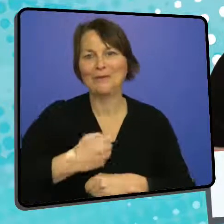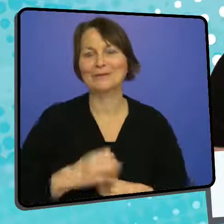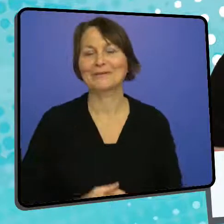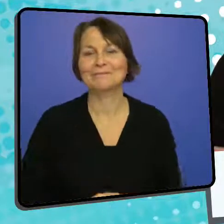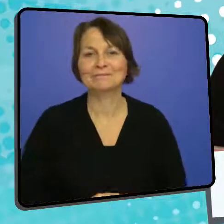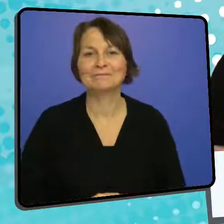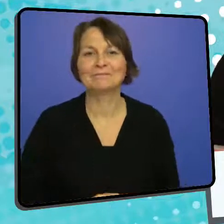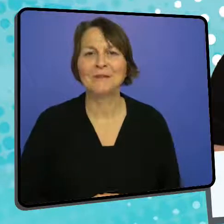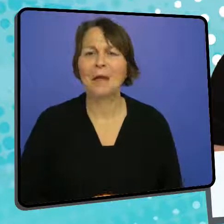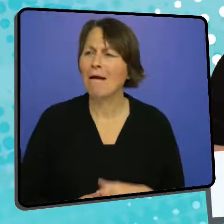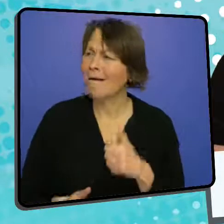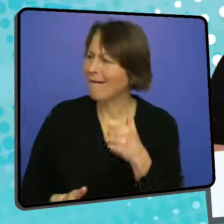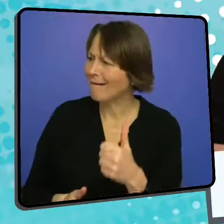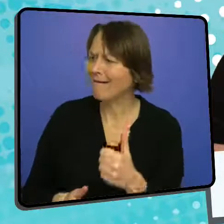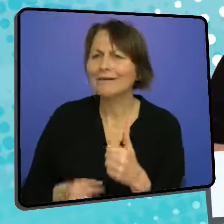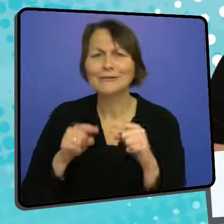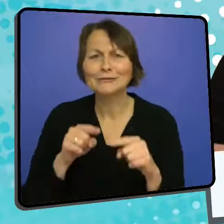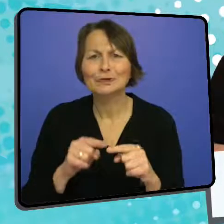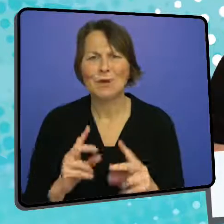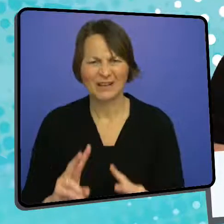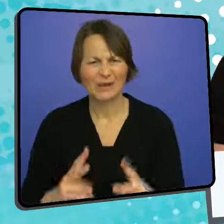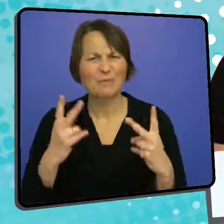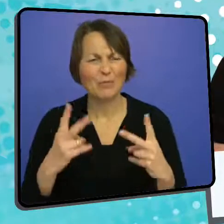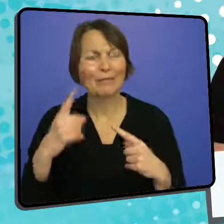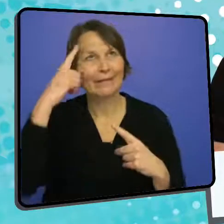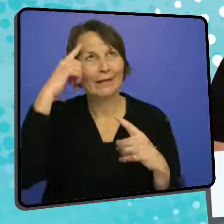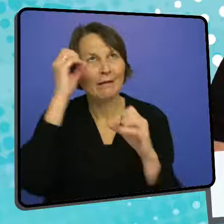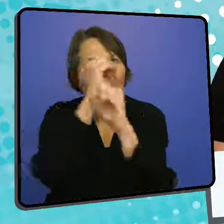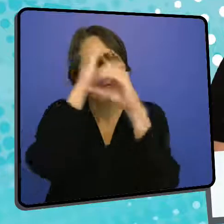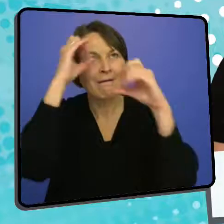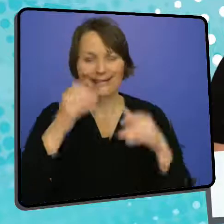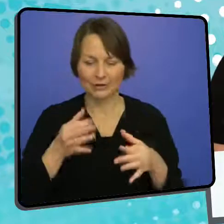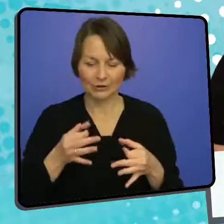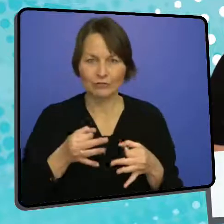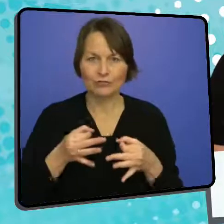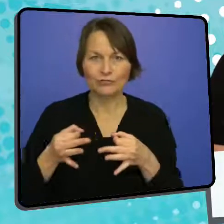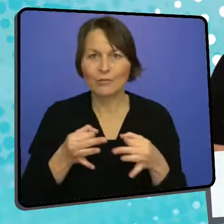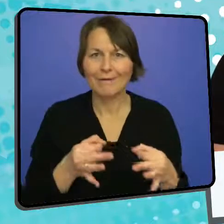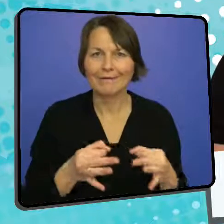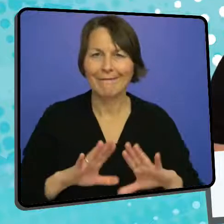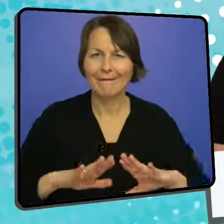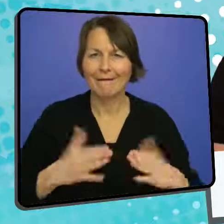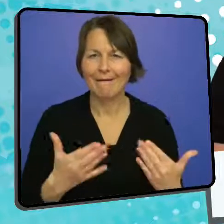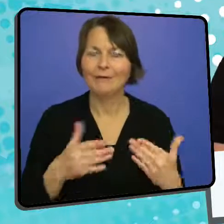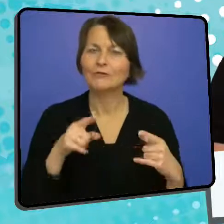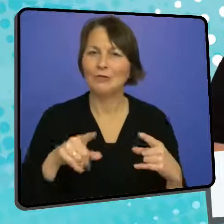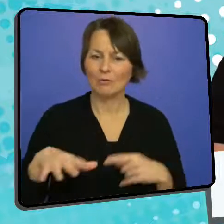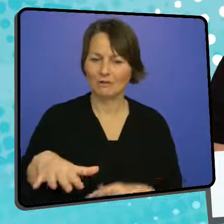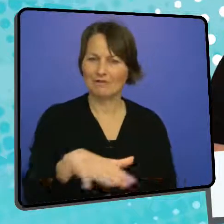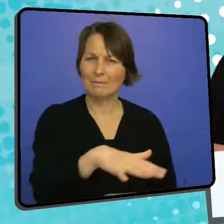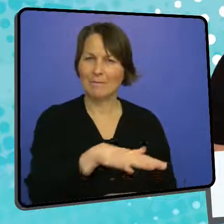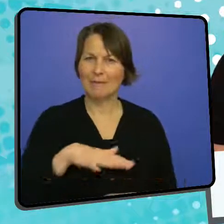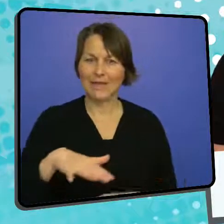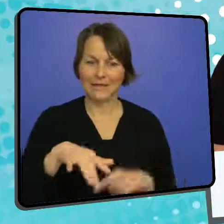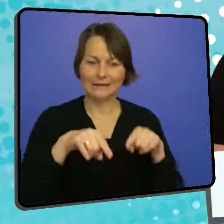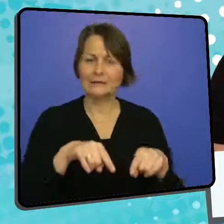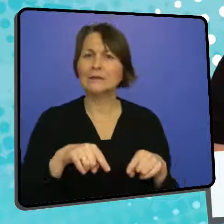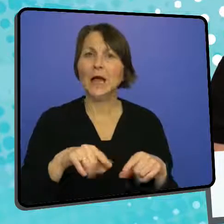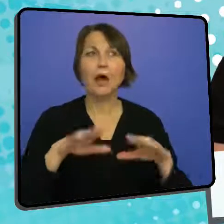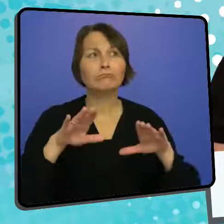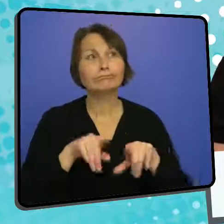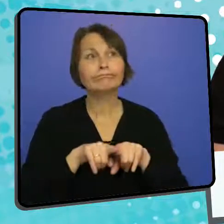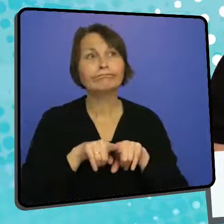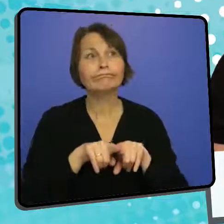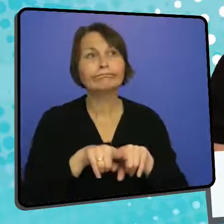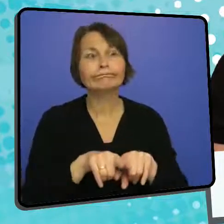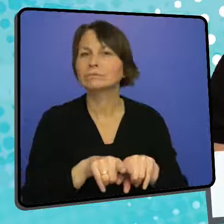so important to have that strategy side of it as well. It is a space that is moving so quickly, and it sounds